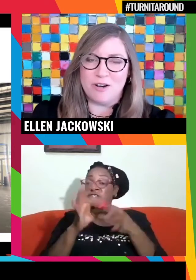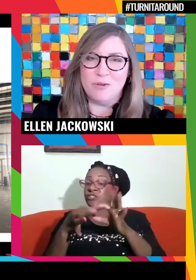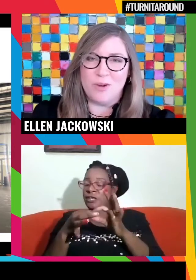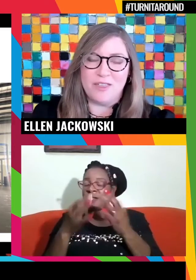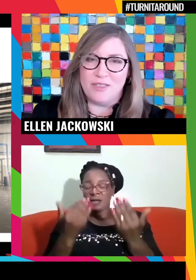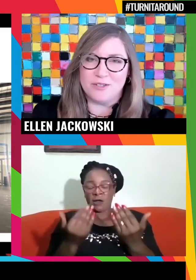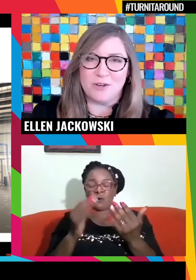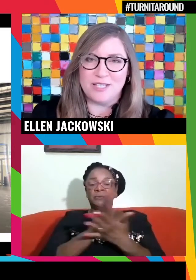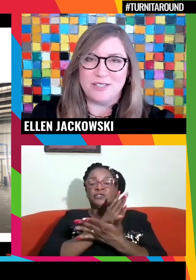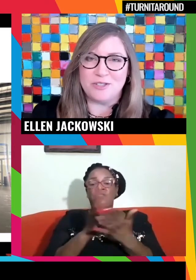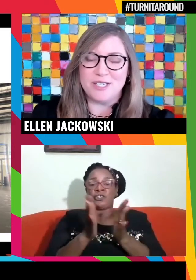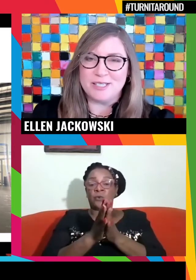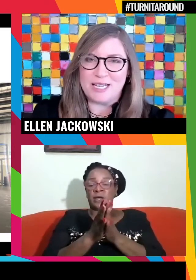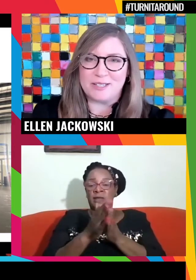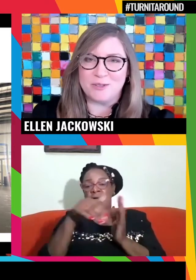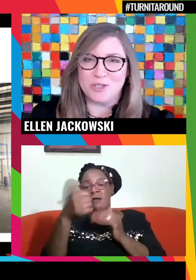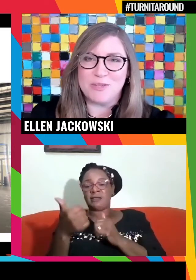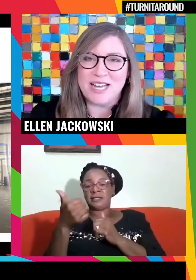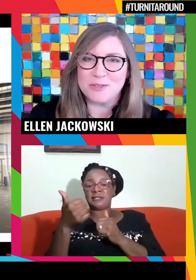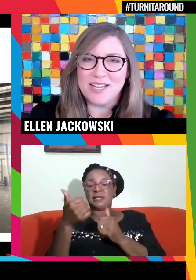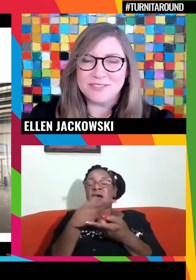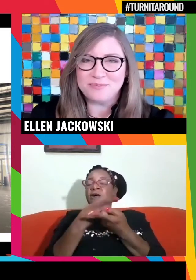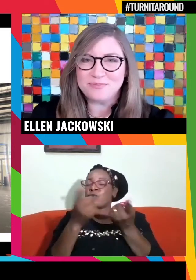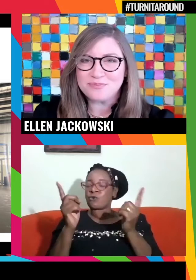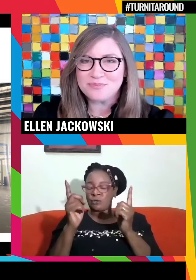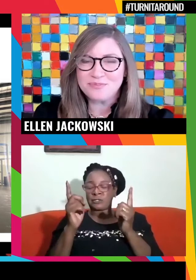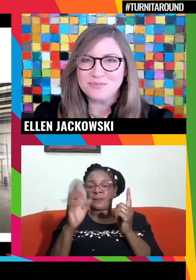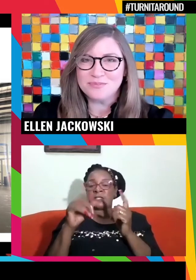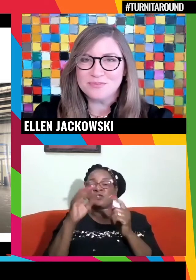able to share it with others across industries like the consortium at NextWave.